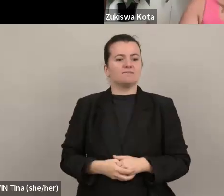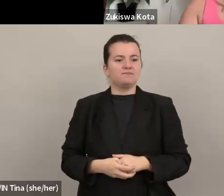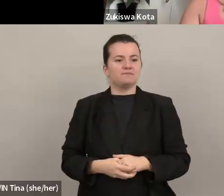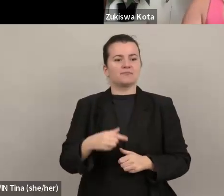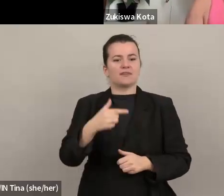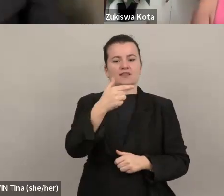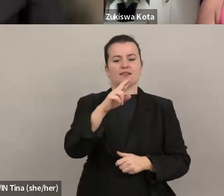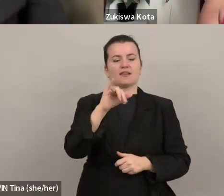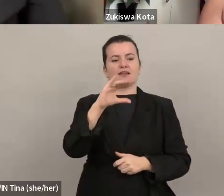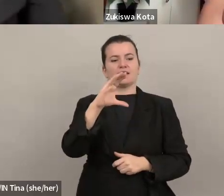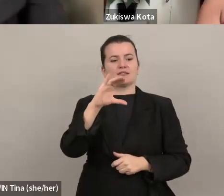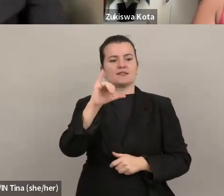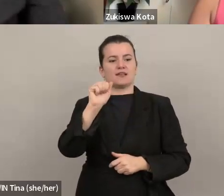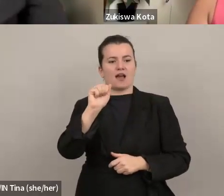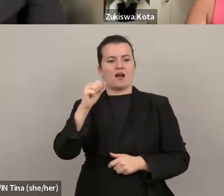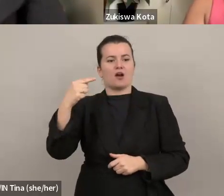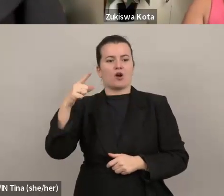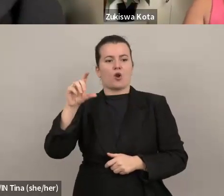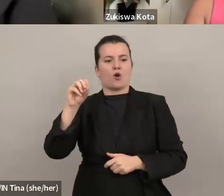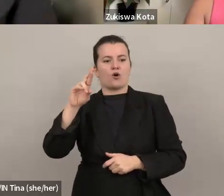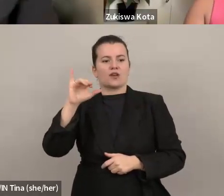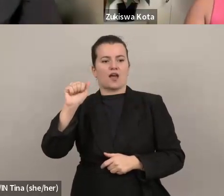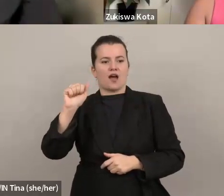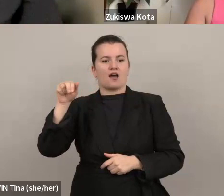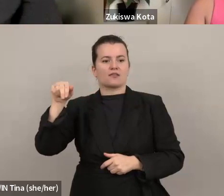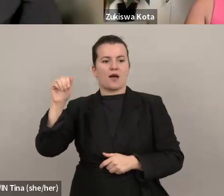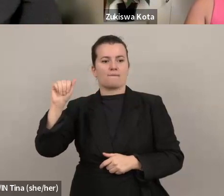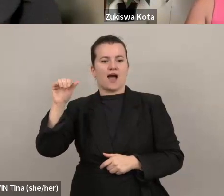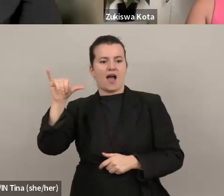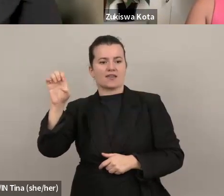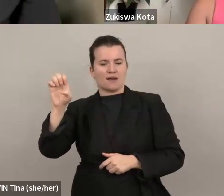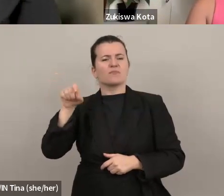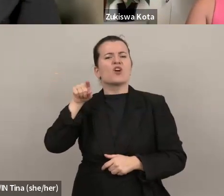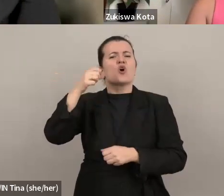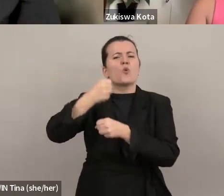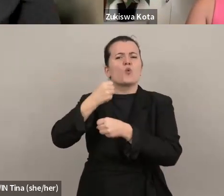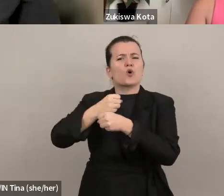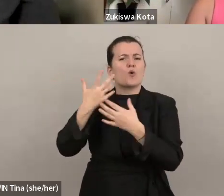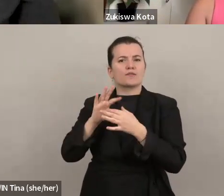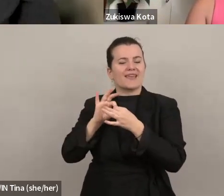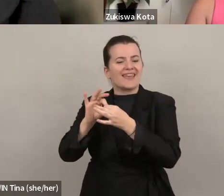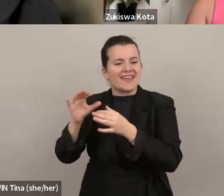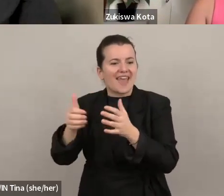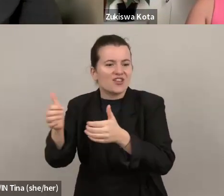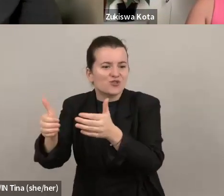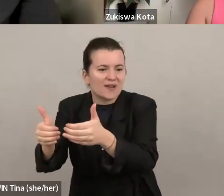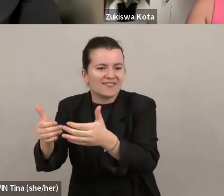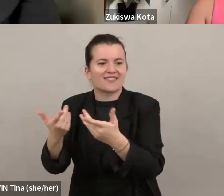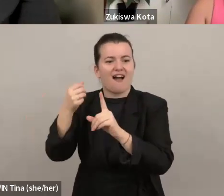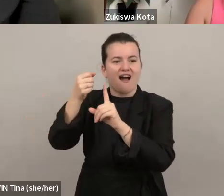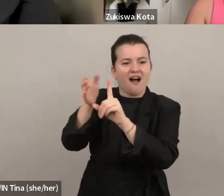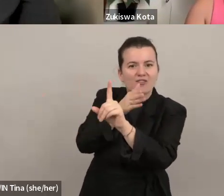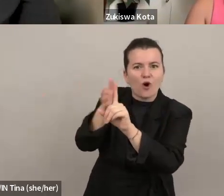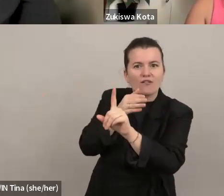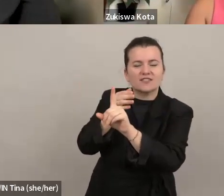the engagement and advocacy lead at Policy, which is a feminist civic tech organization working on the intersection